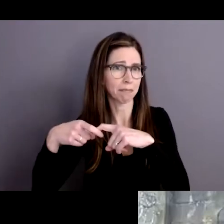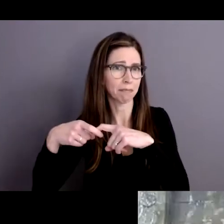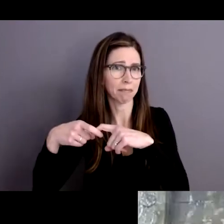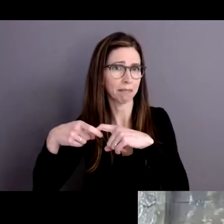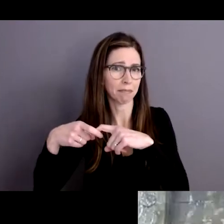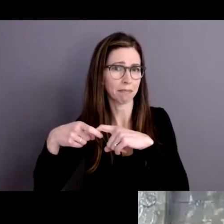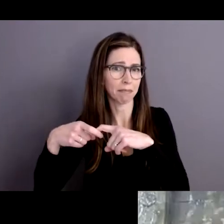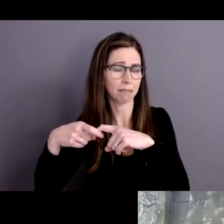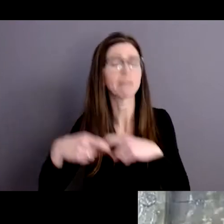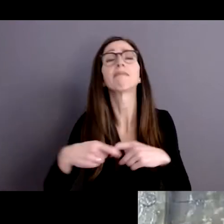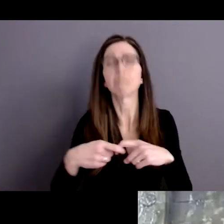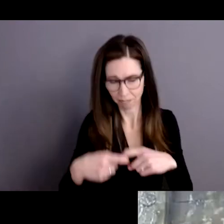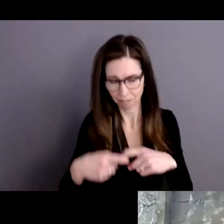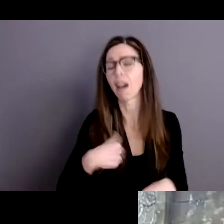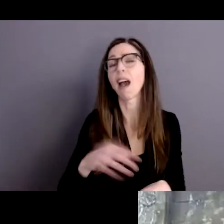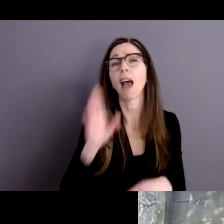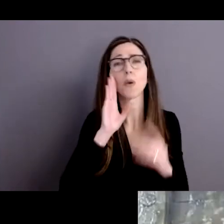Well, I'll start off by